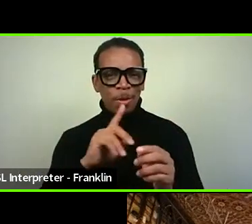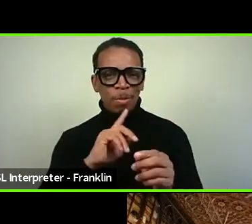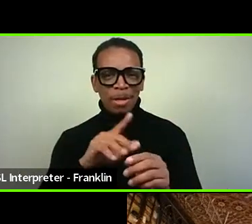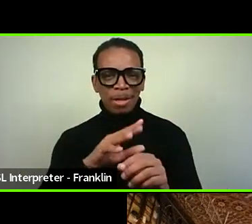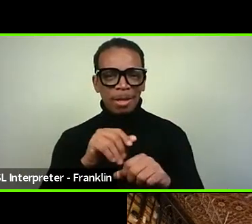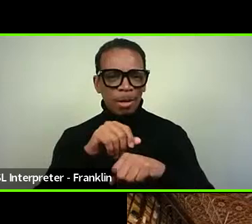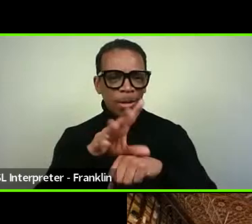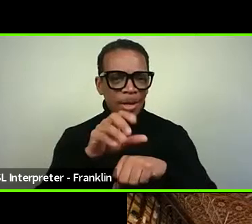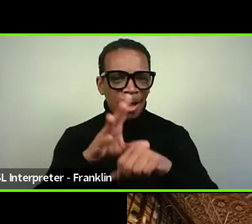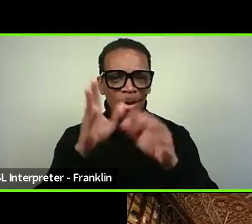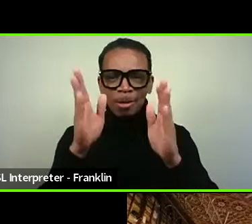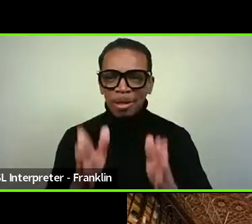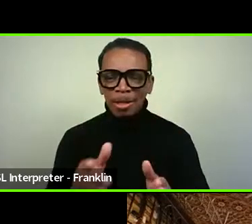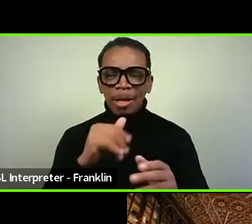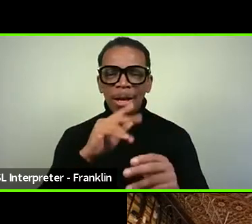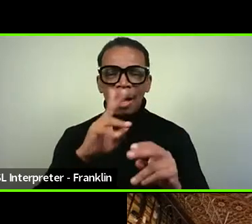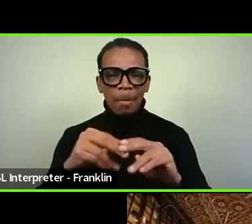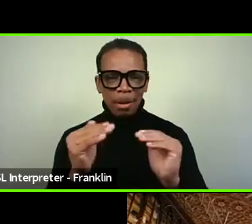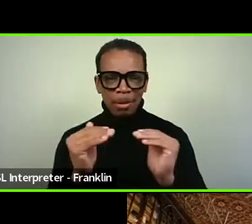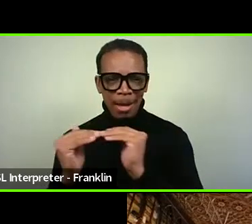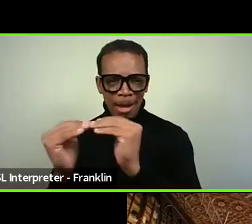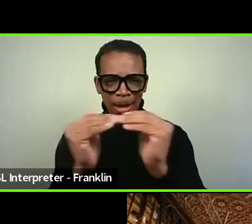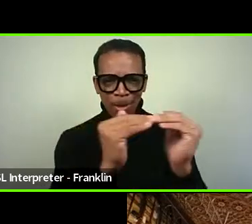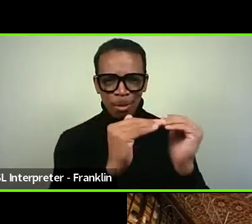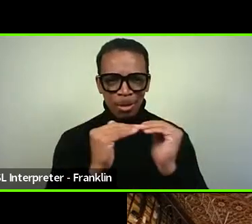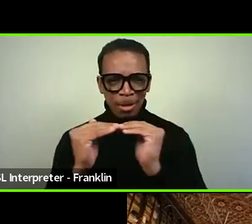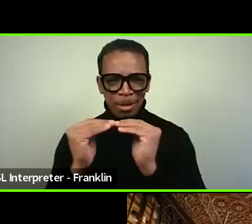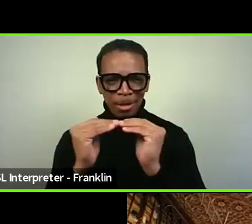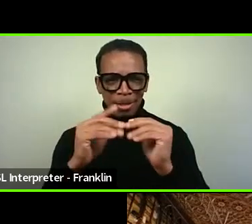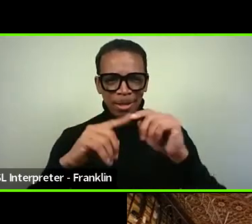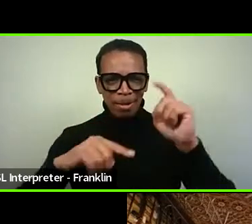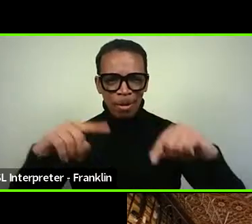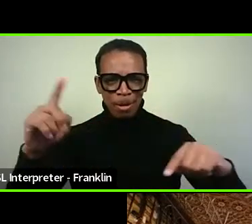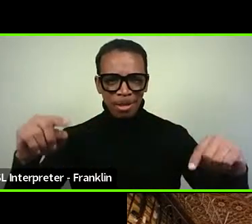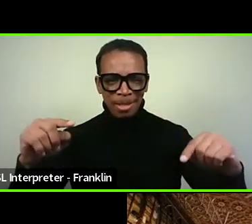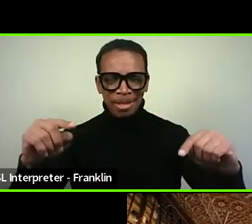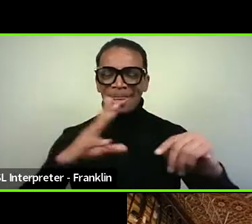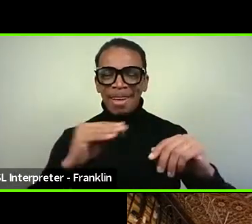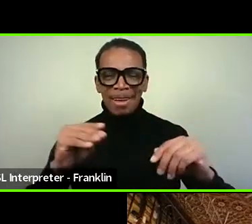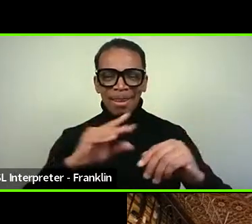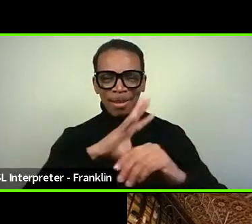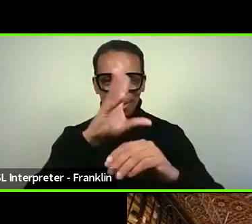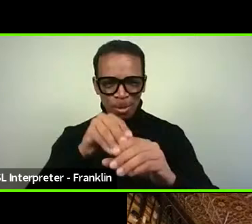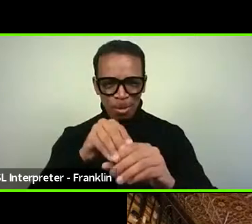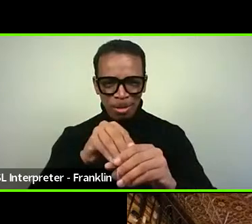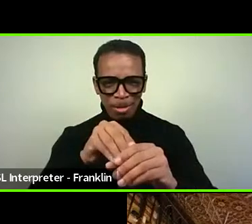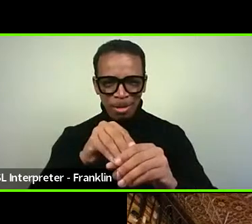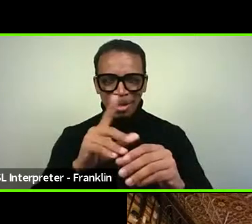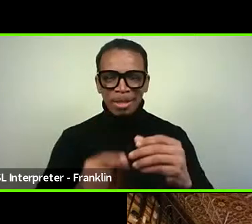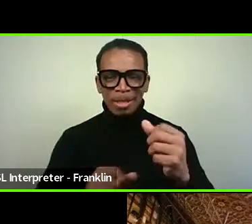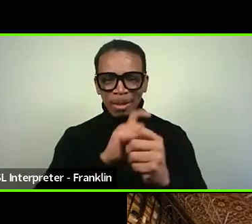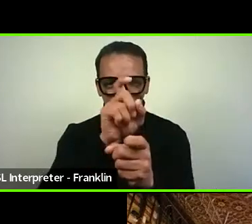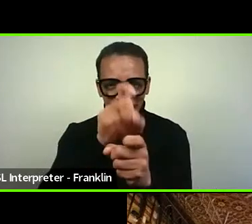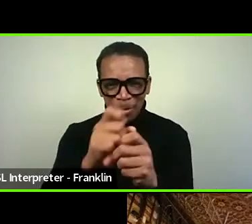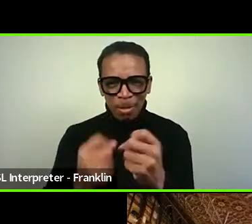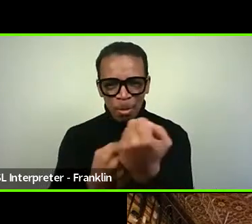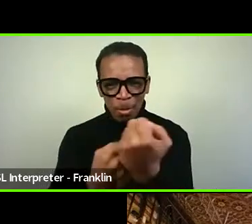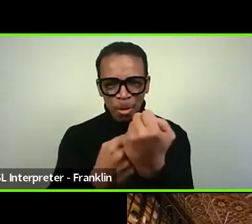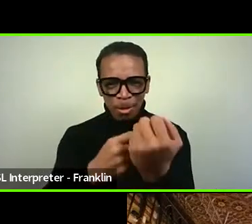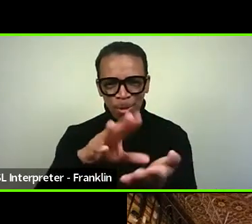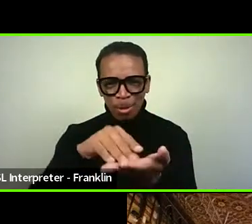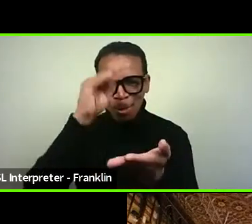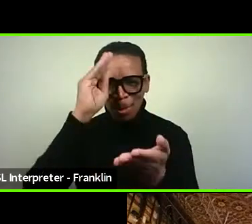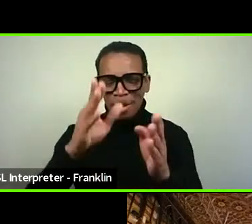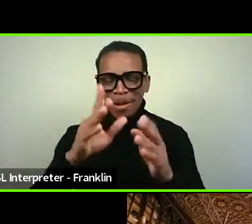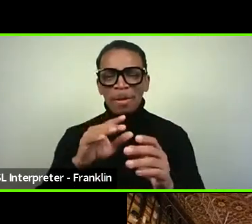consultant around the issues of equity, diversity, and inclusion, and in particularly supporting our student population. So